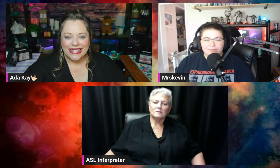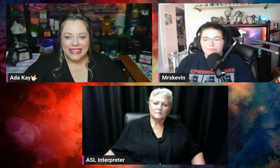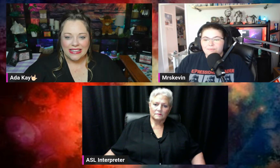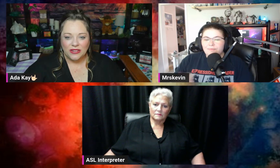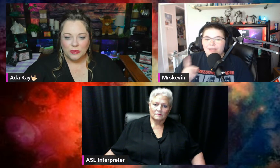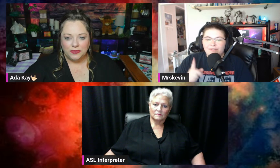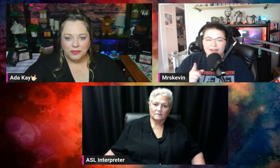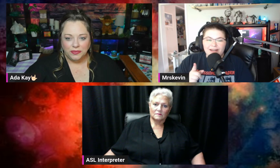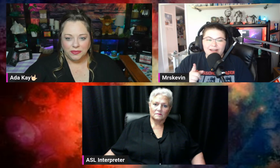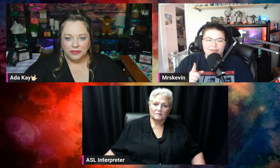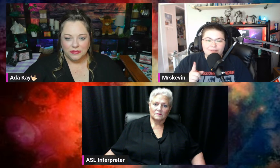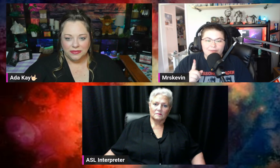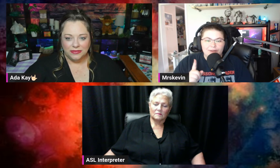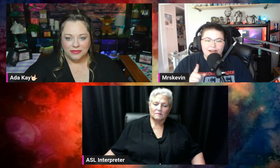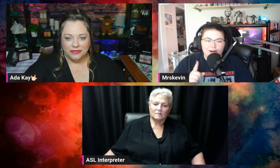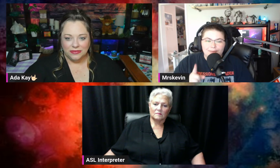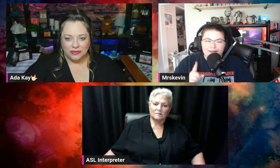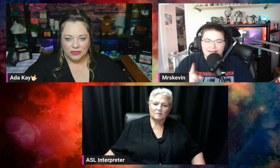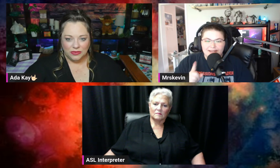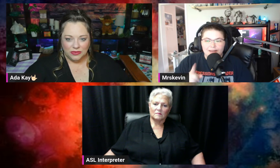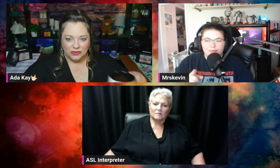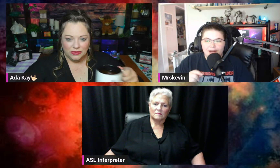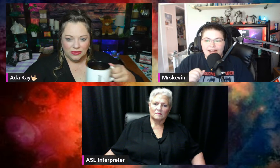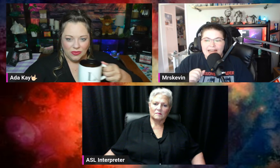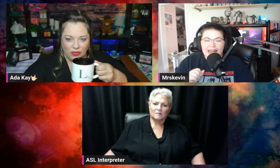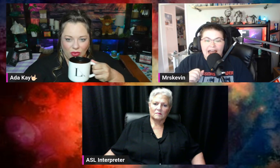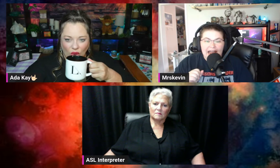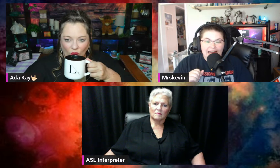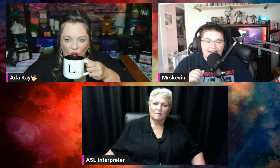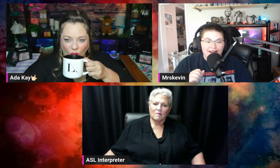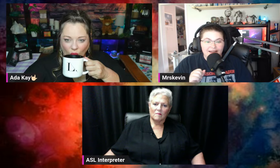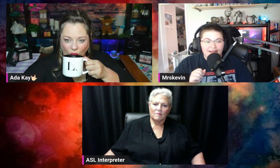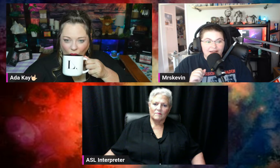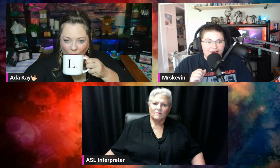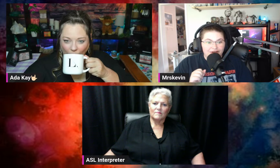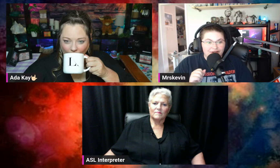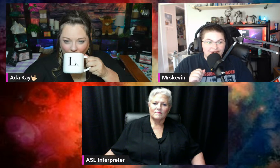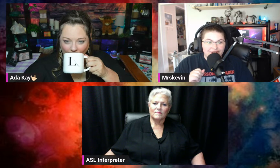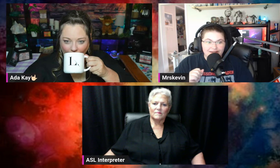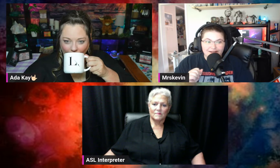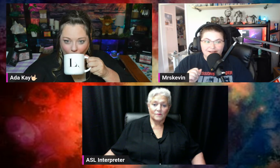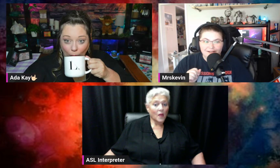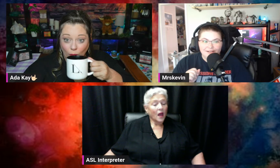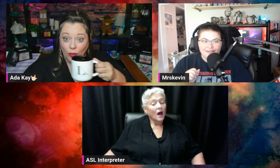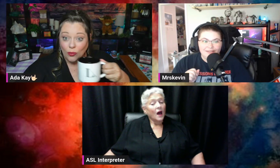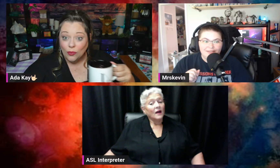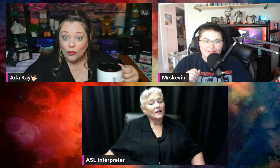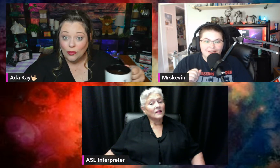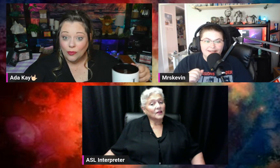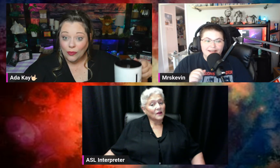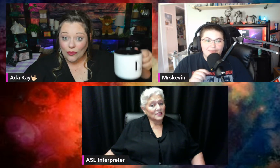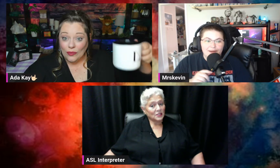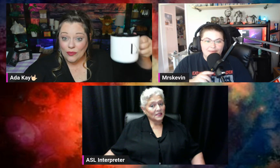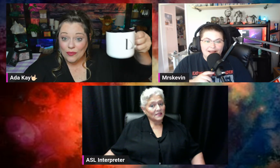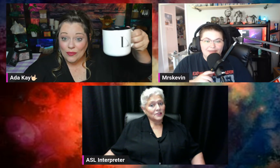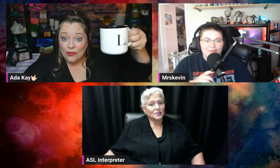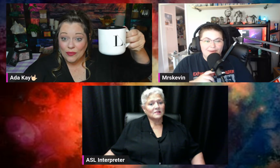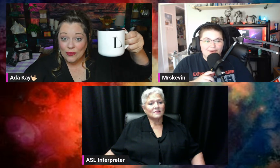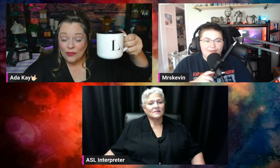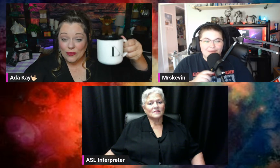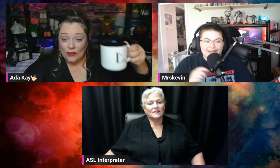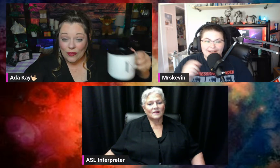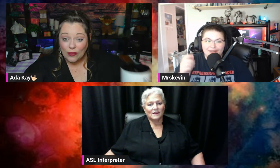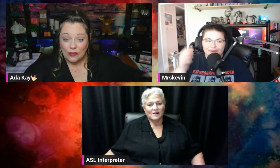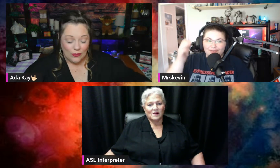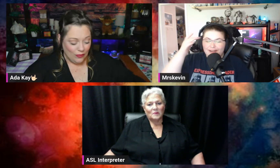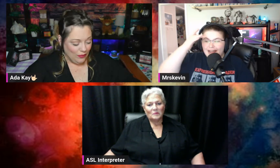actually, funny enough, we are about to celebrate 9 years. This coming month, we will